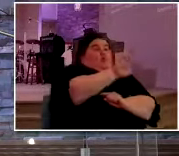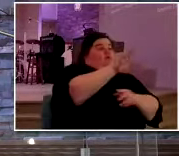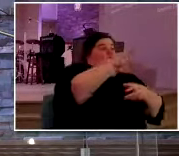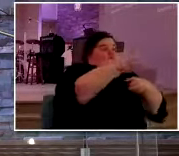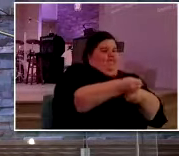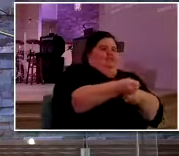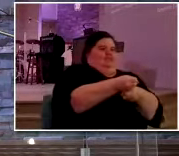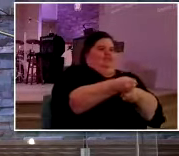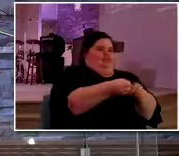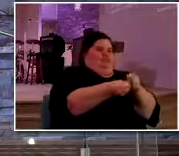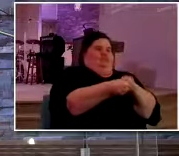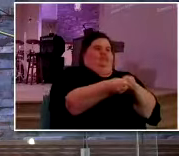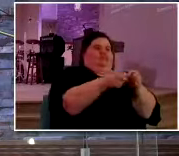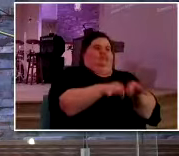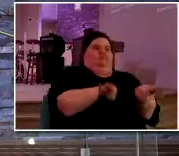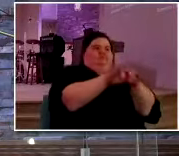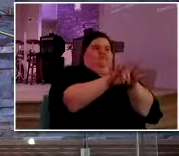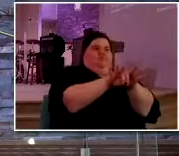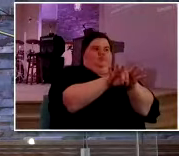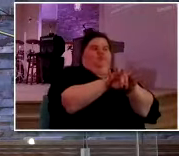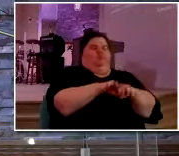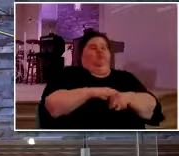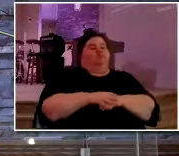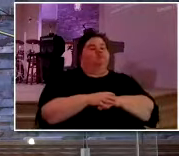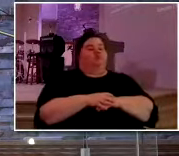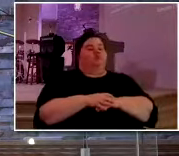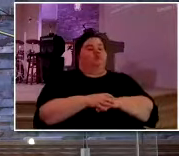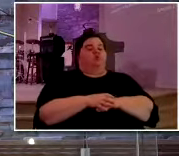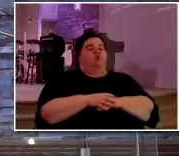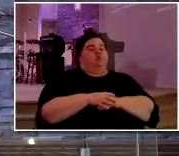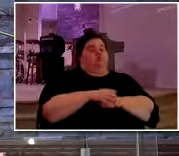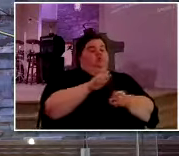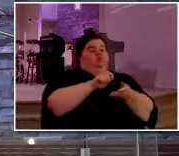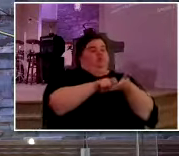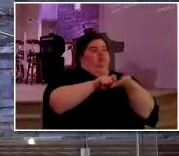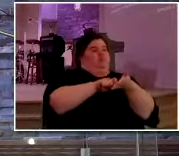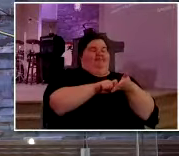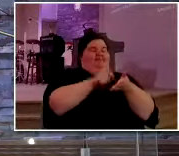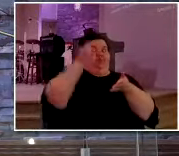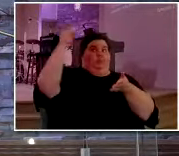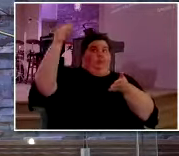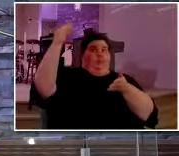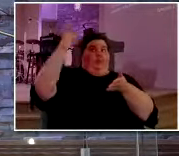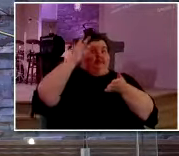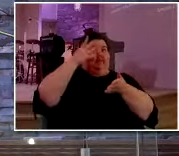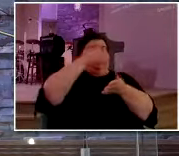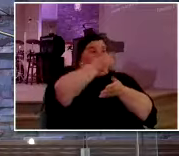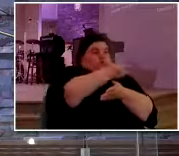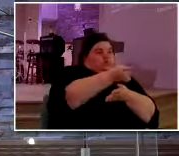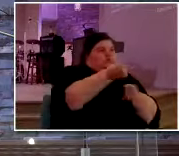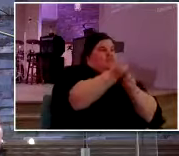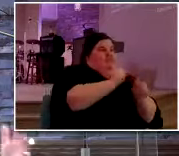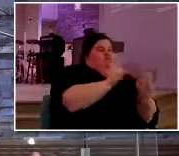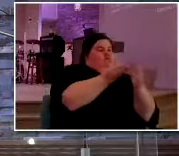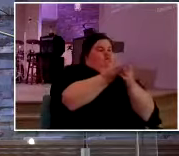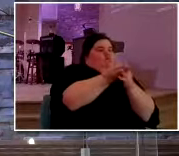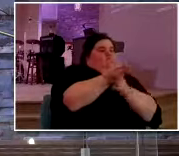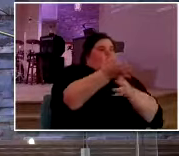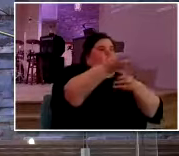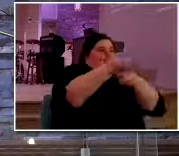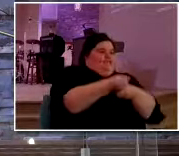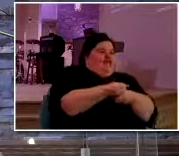Paul writes and says, for by grace are you saved through faith. It's not his grace that's the key. It's not his